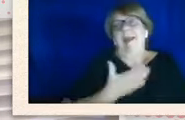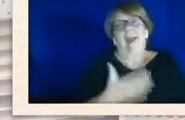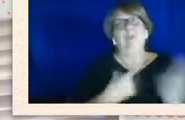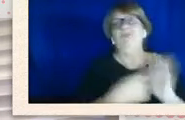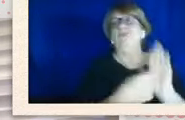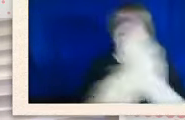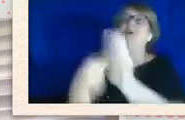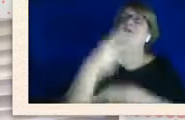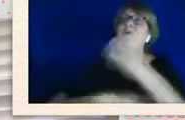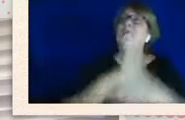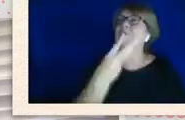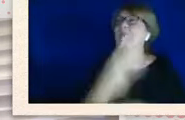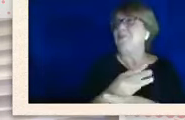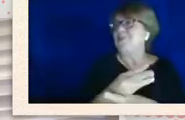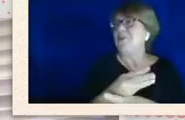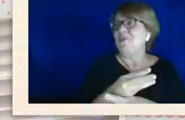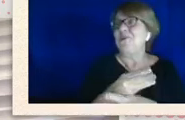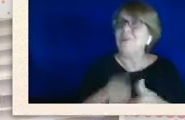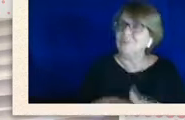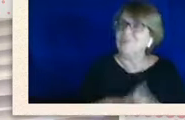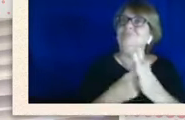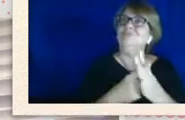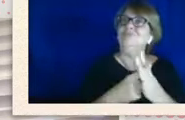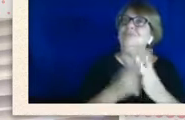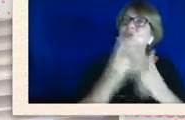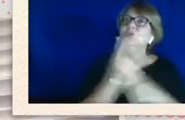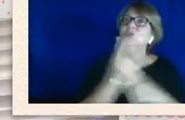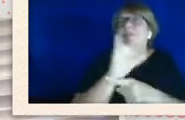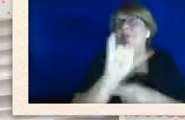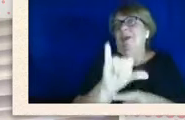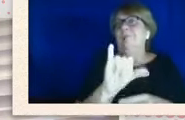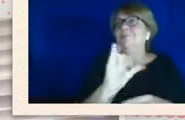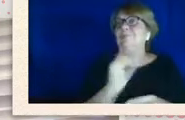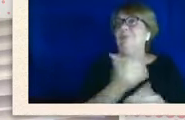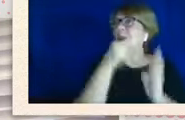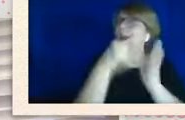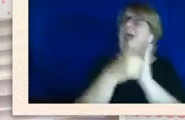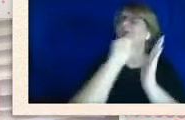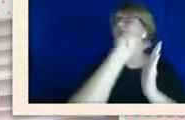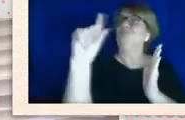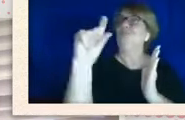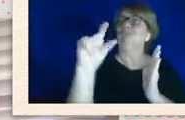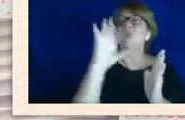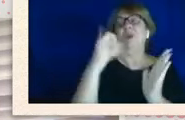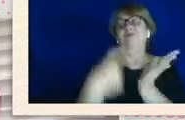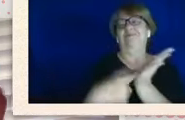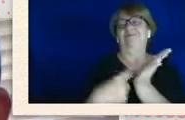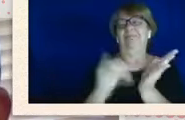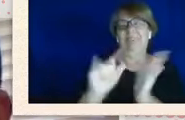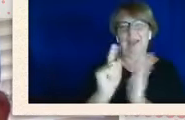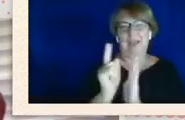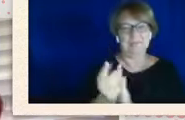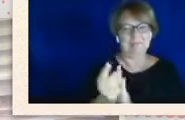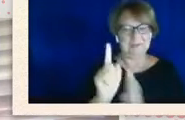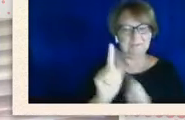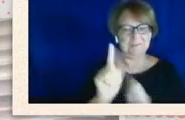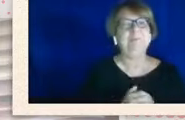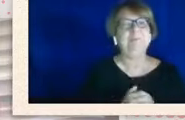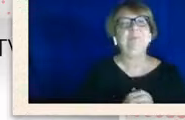begin, using as a letterhead on occasion, which we'll also talk about in a second here. So